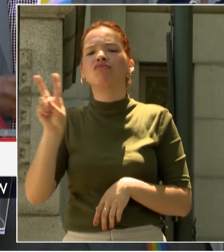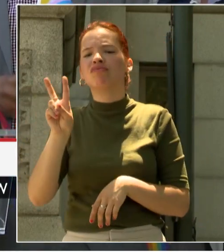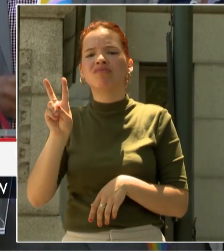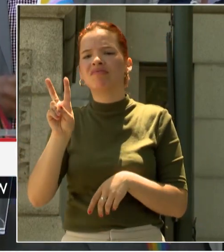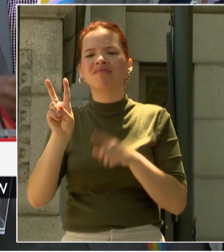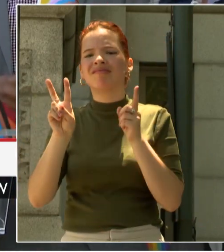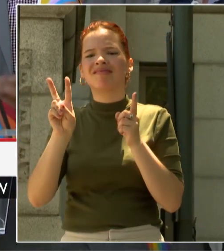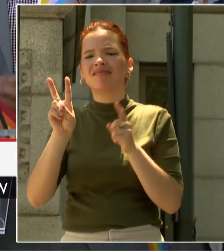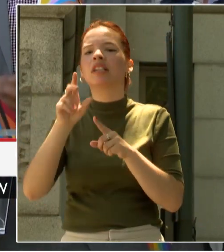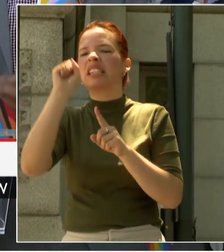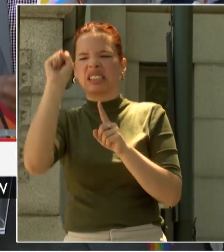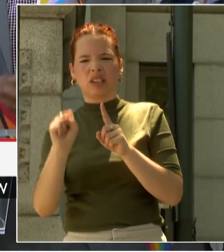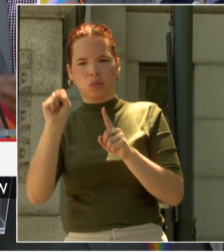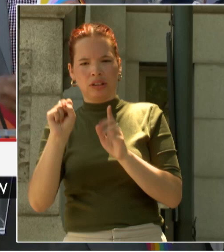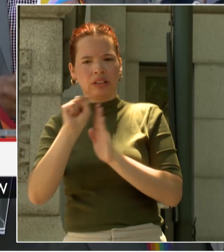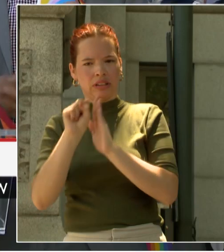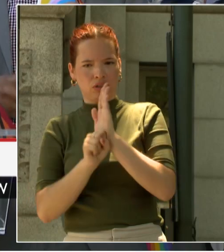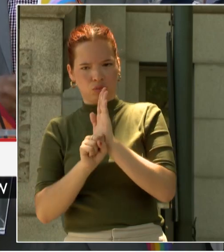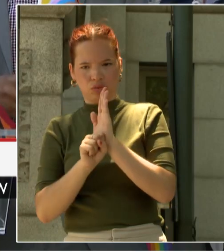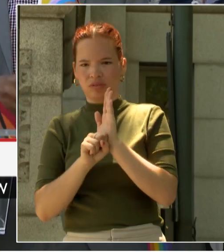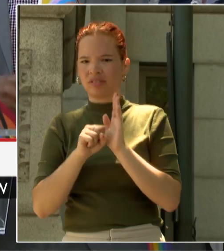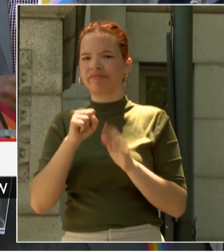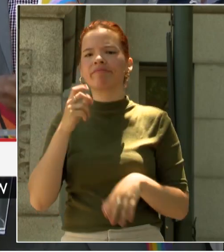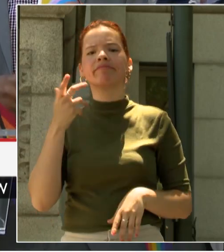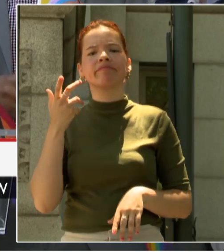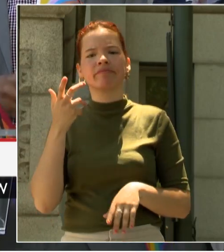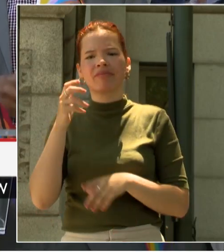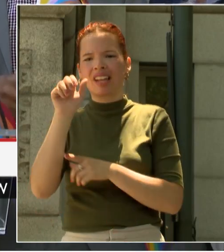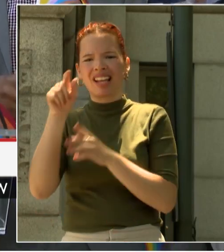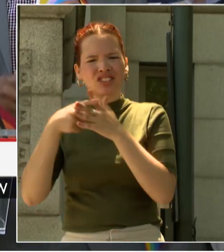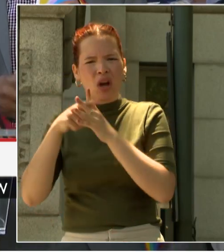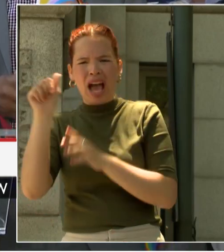southern states, starts with an A, ends in an A.